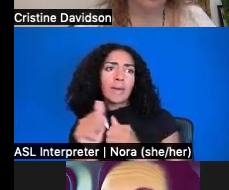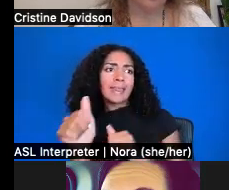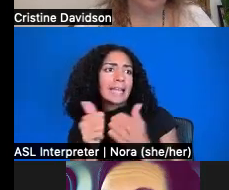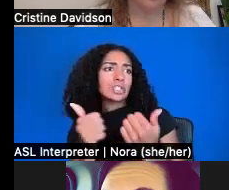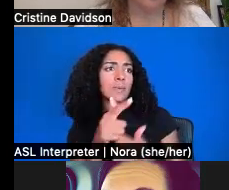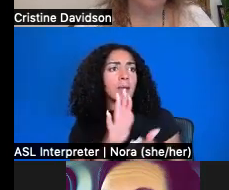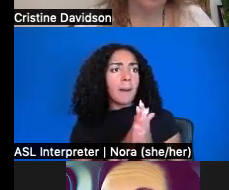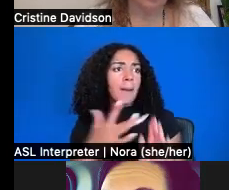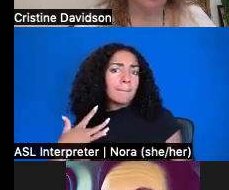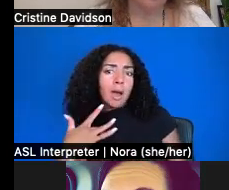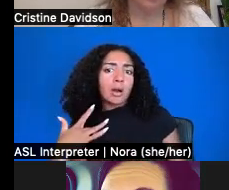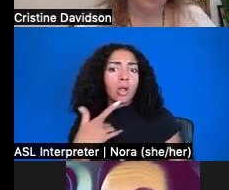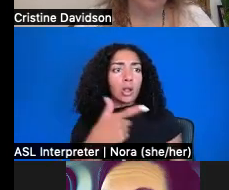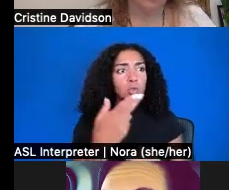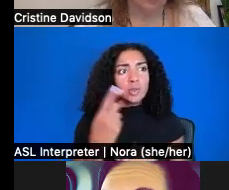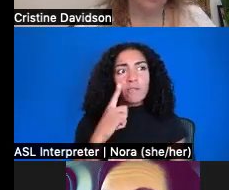becomes to undetected